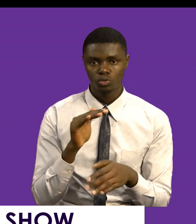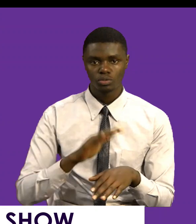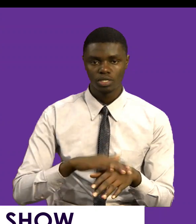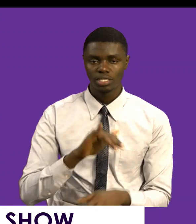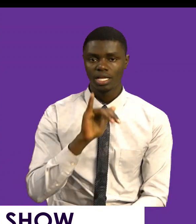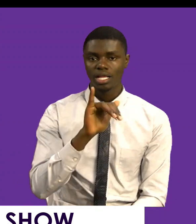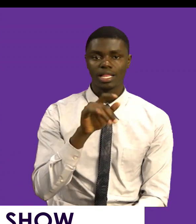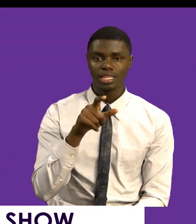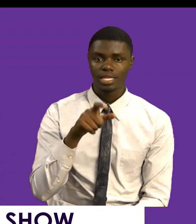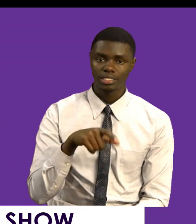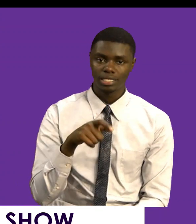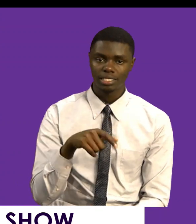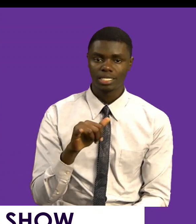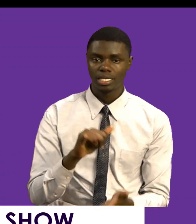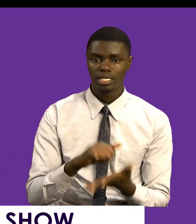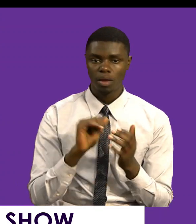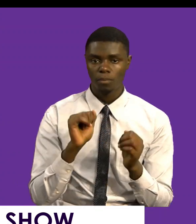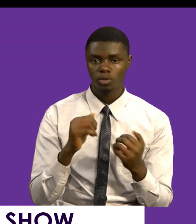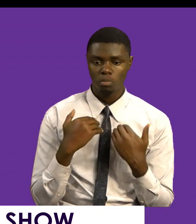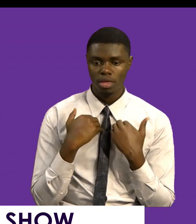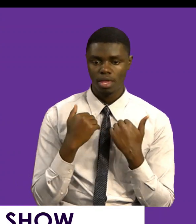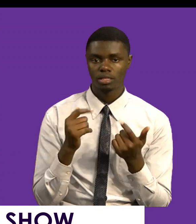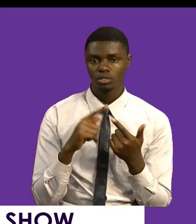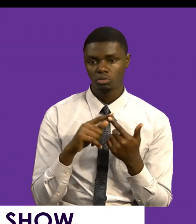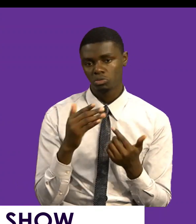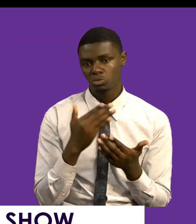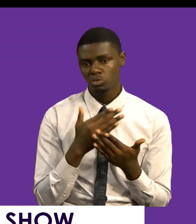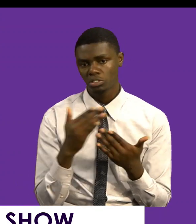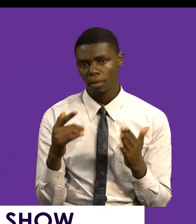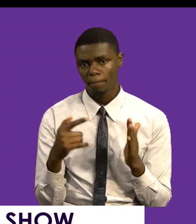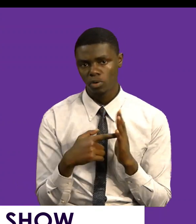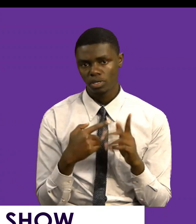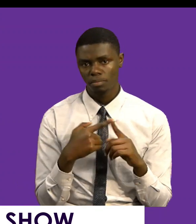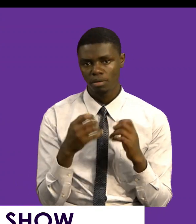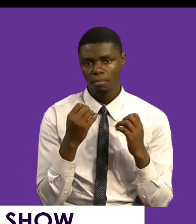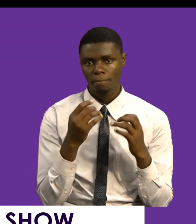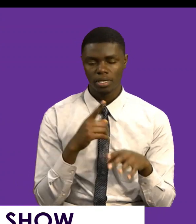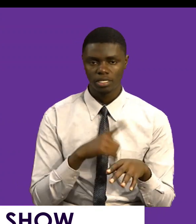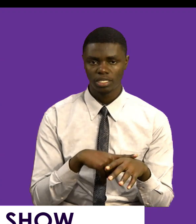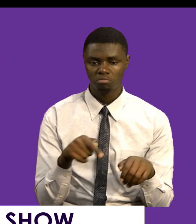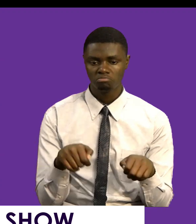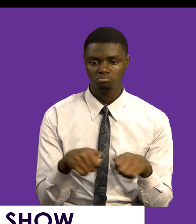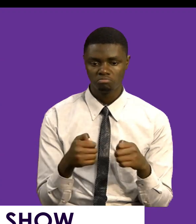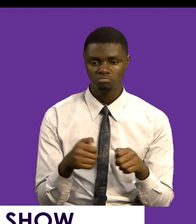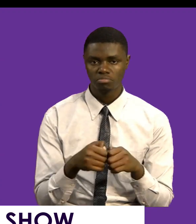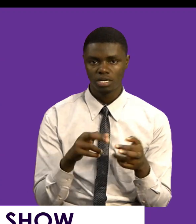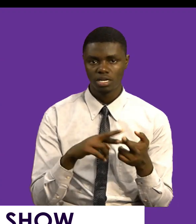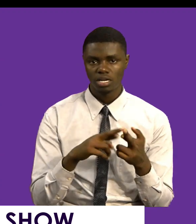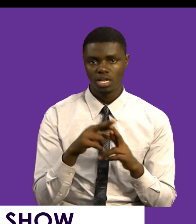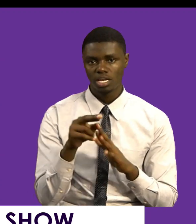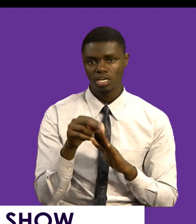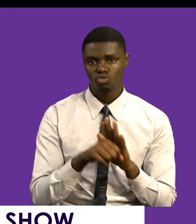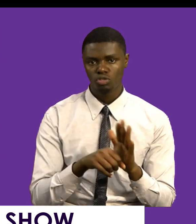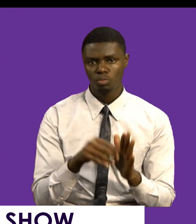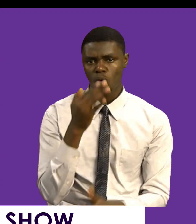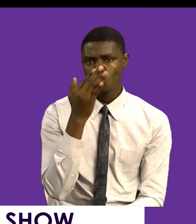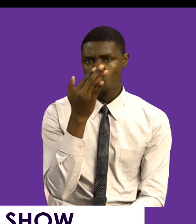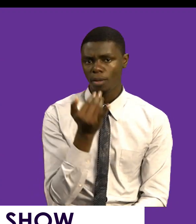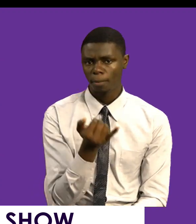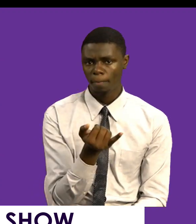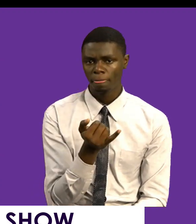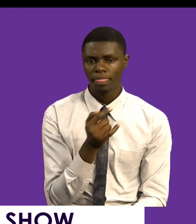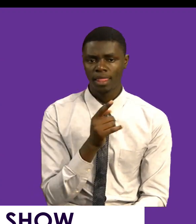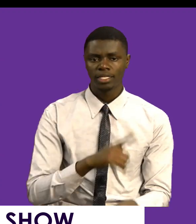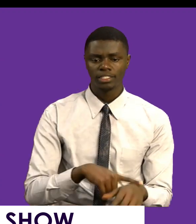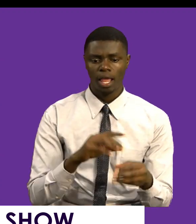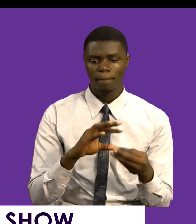need that can be healthy to some extent, but many times it can spoil a relationship. Why? When